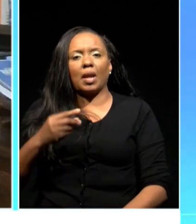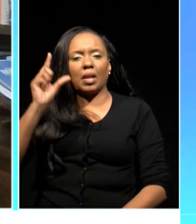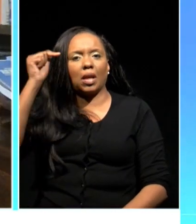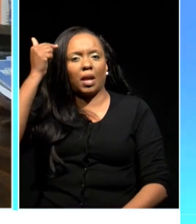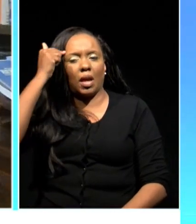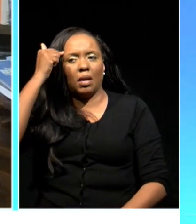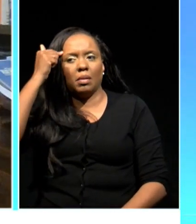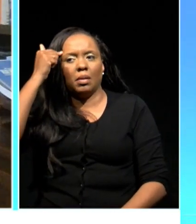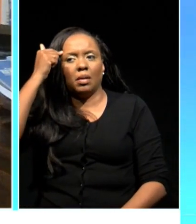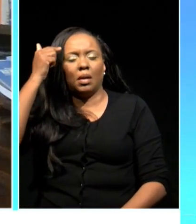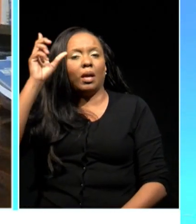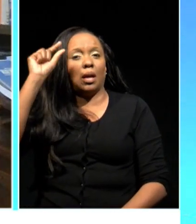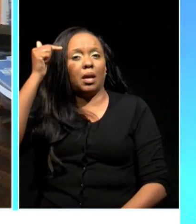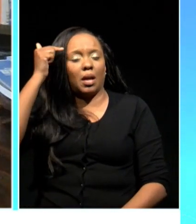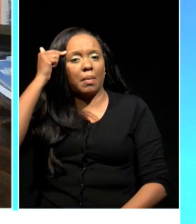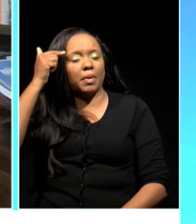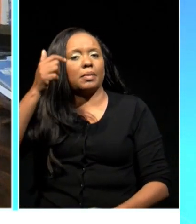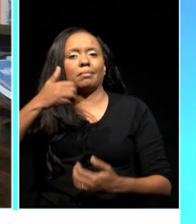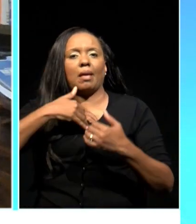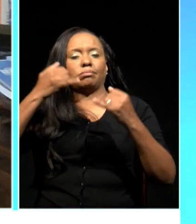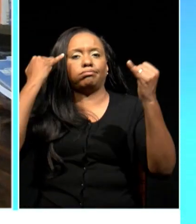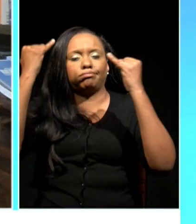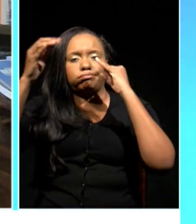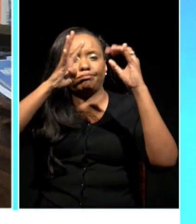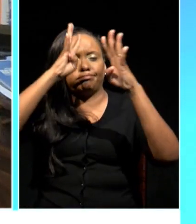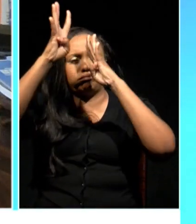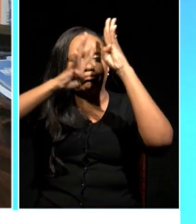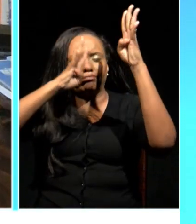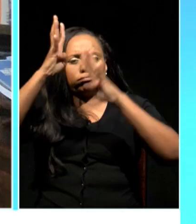not initiated by people outside of